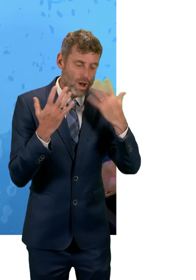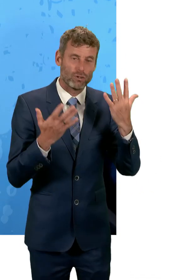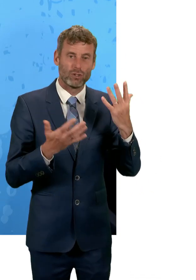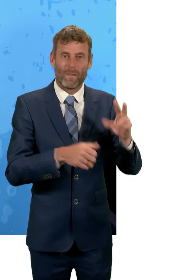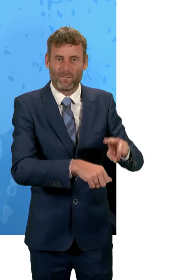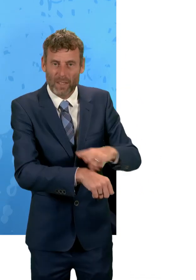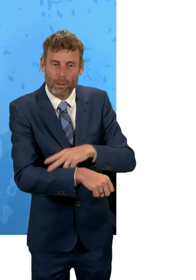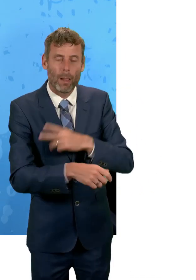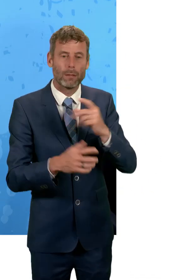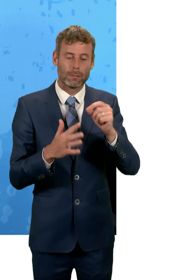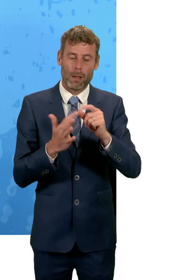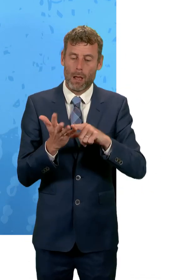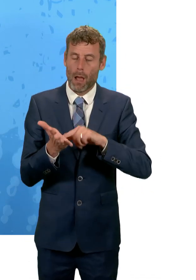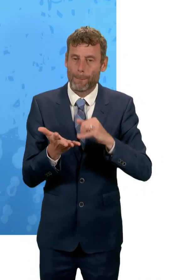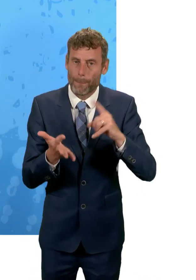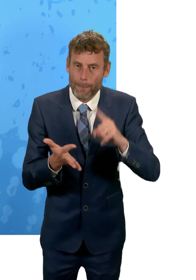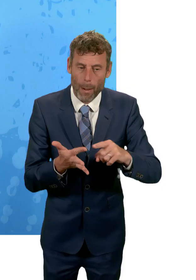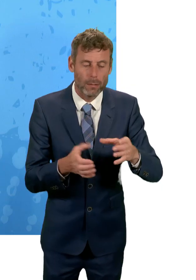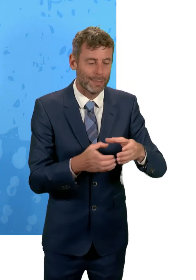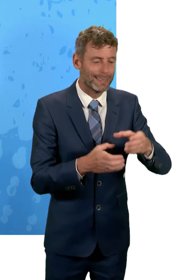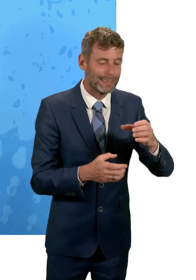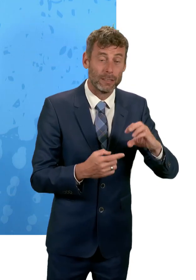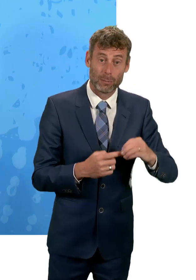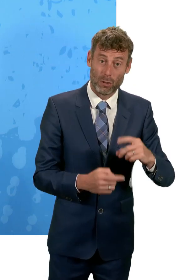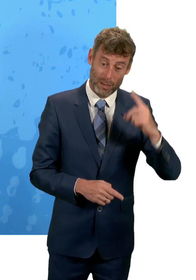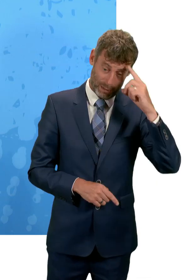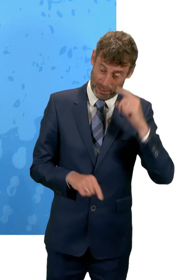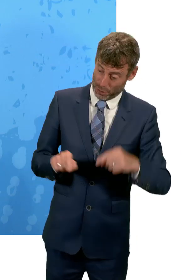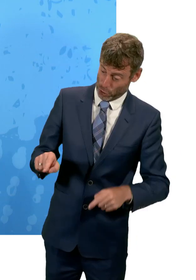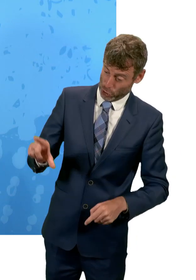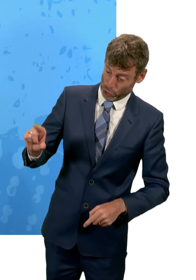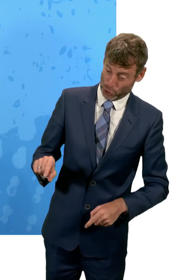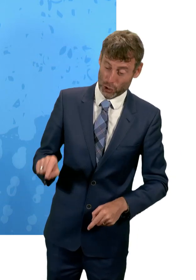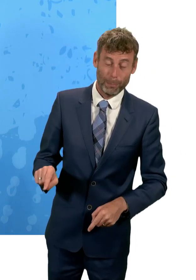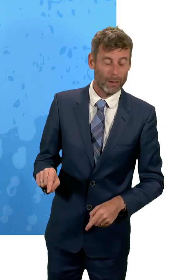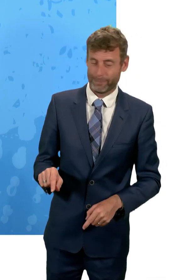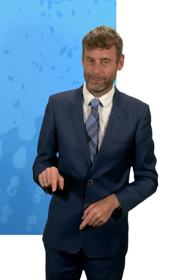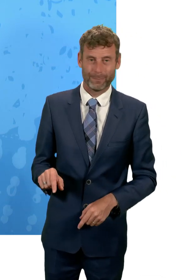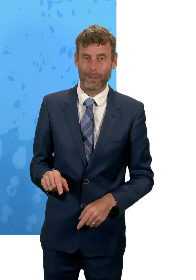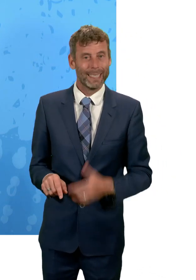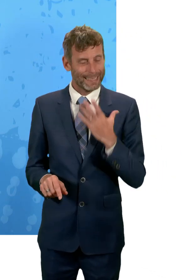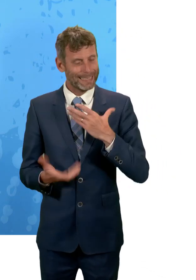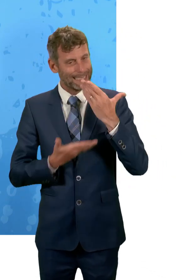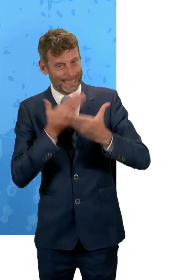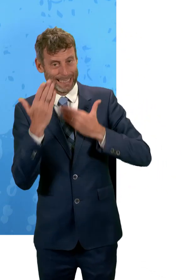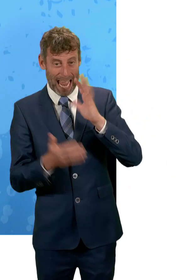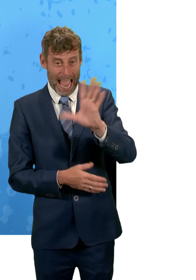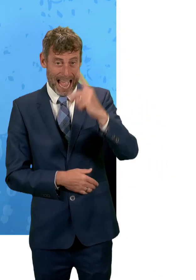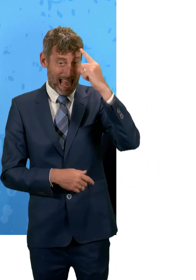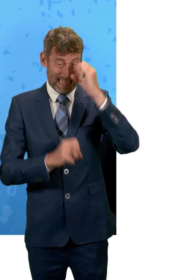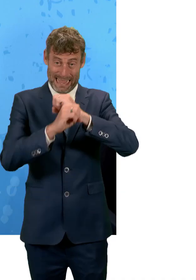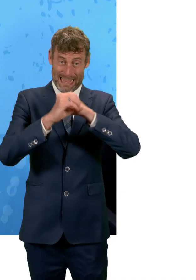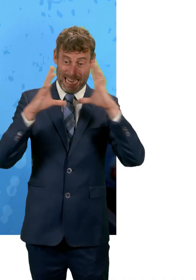and tinned tomatoes and things like that. But again, it's getting back to that knowledge and trying to change that